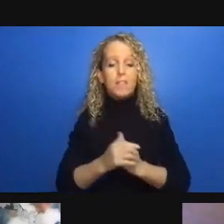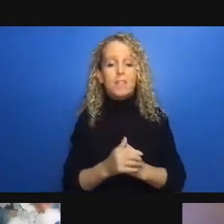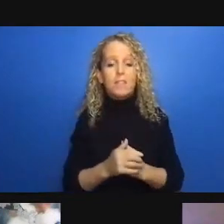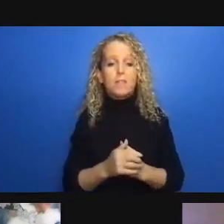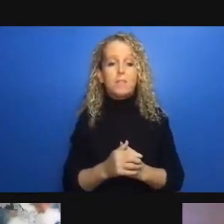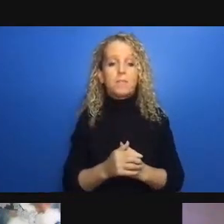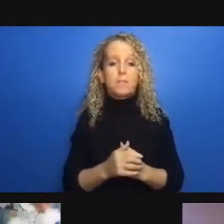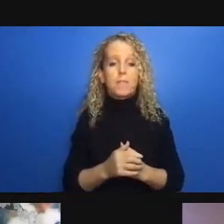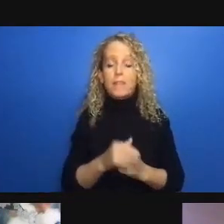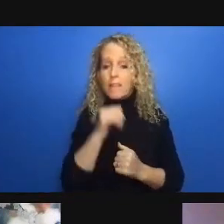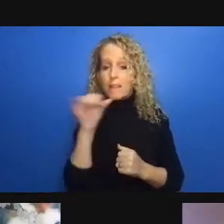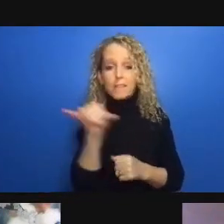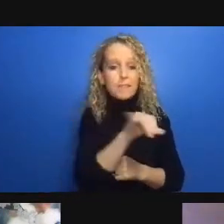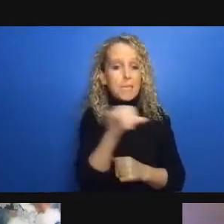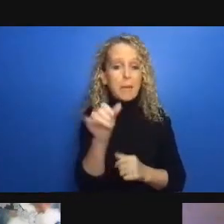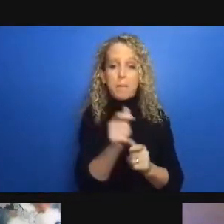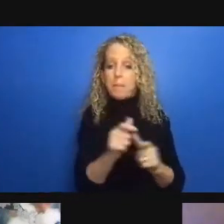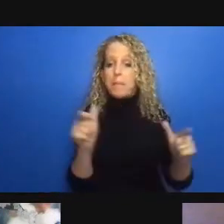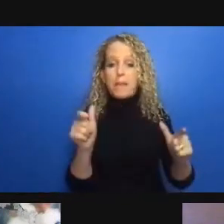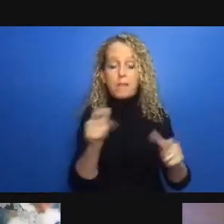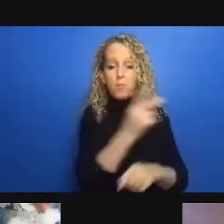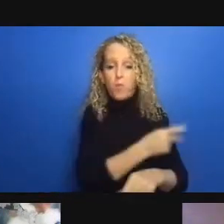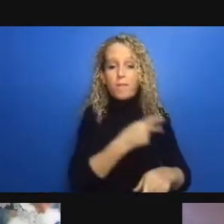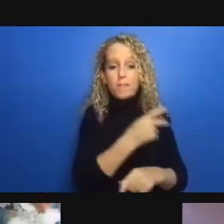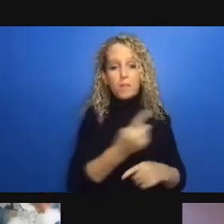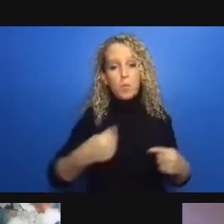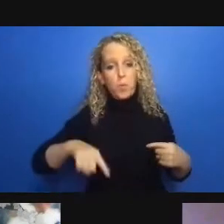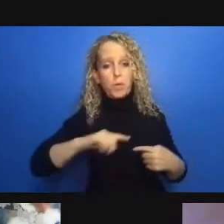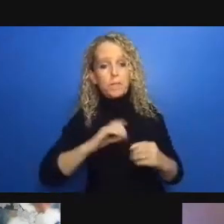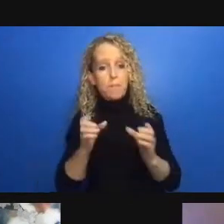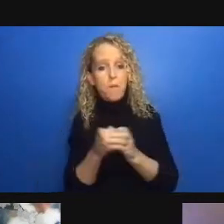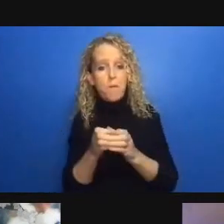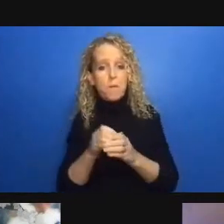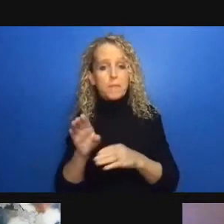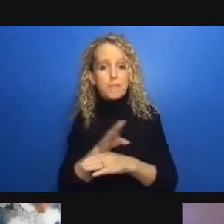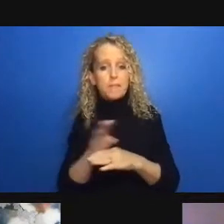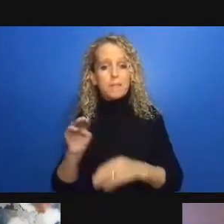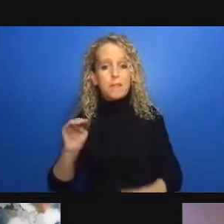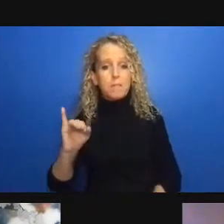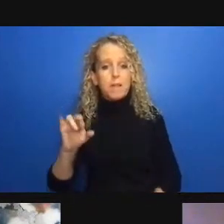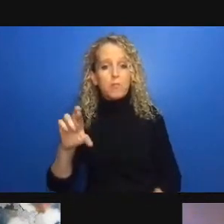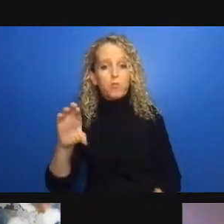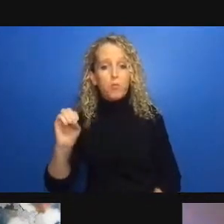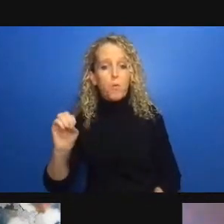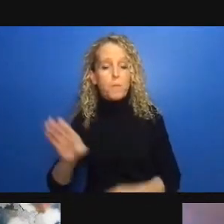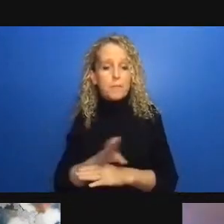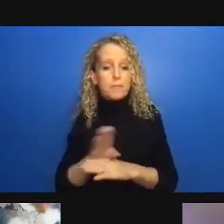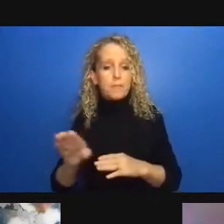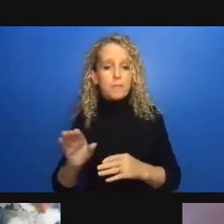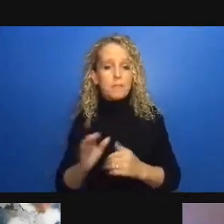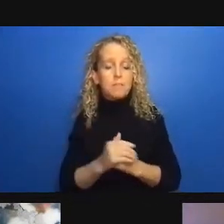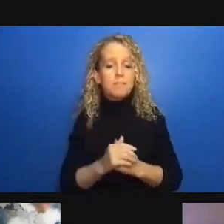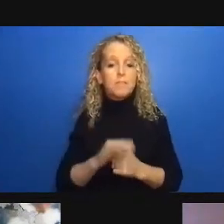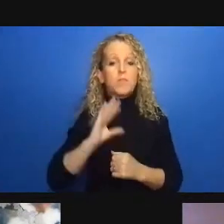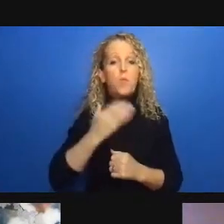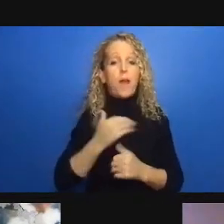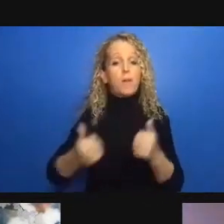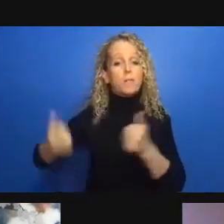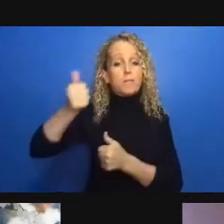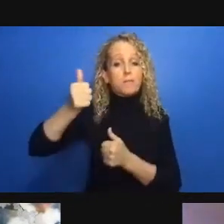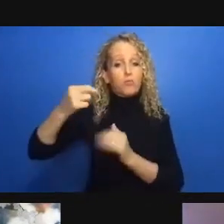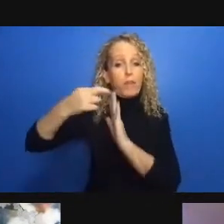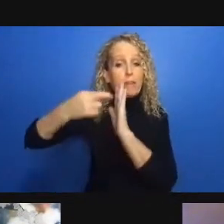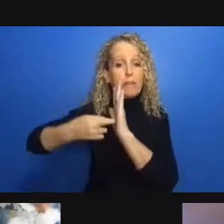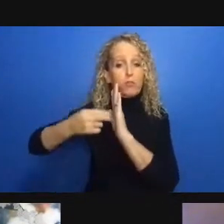those larger provinces. They are micro and small businesses. So how can we work with our regulators? Because a lot of people complain about the red